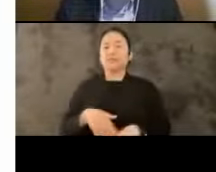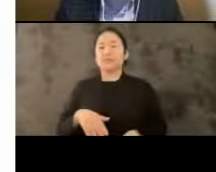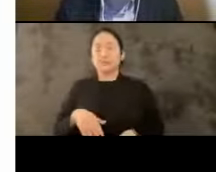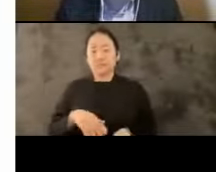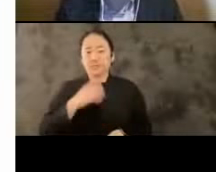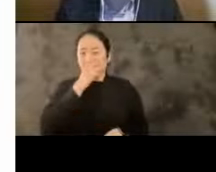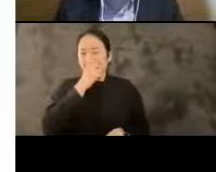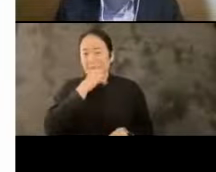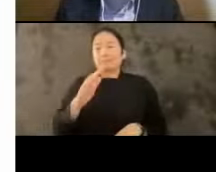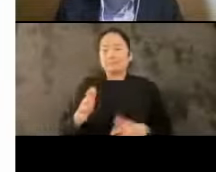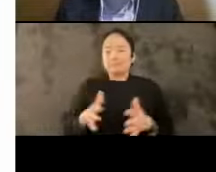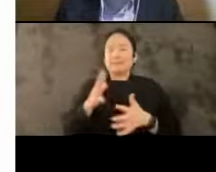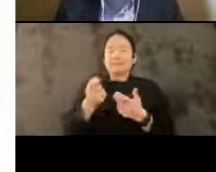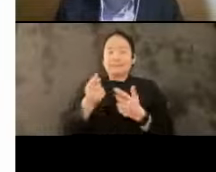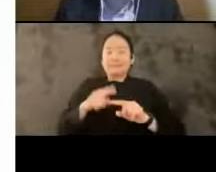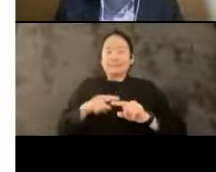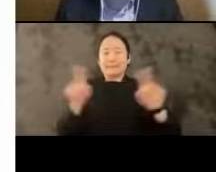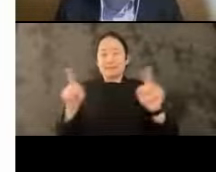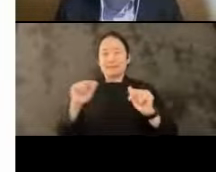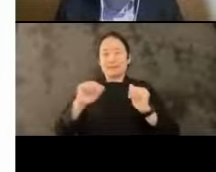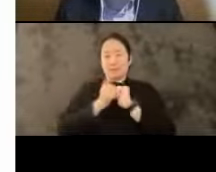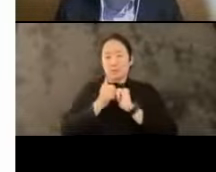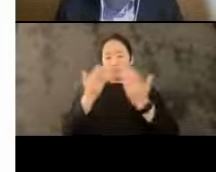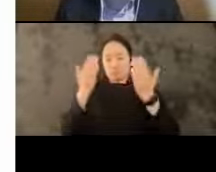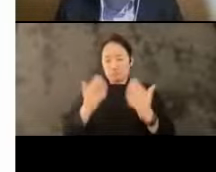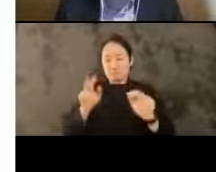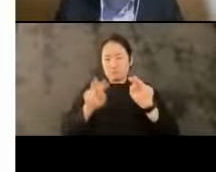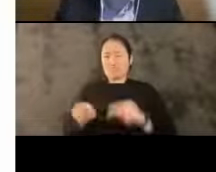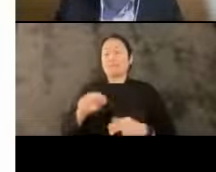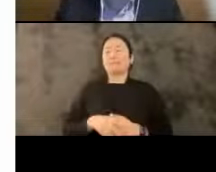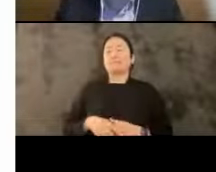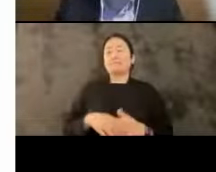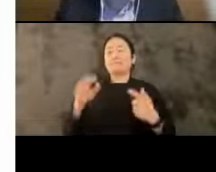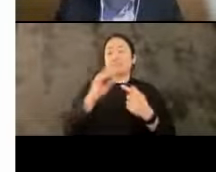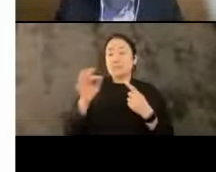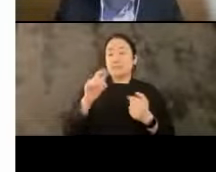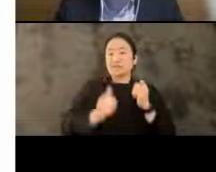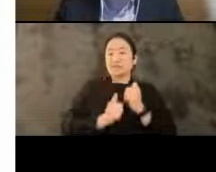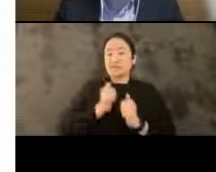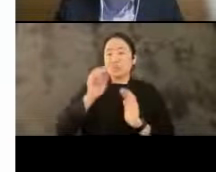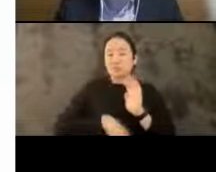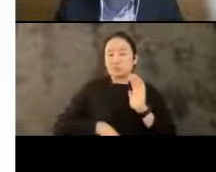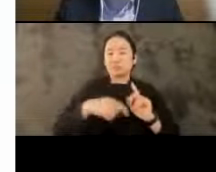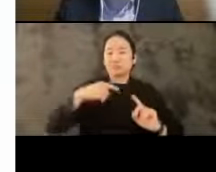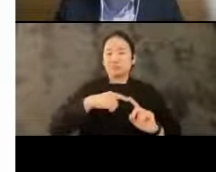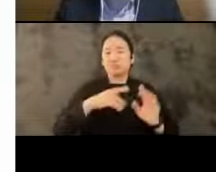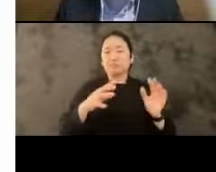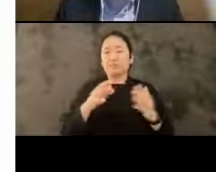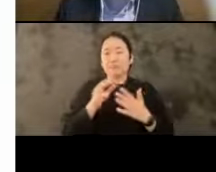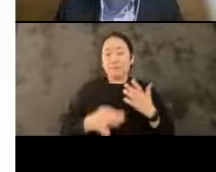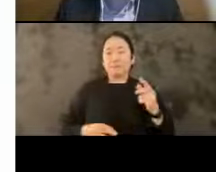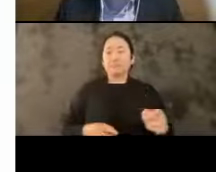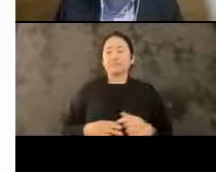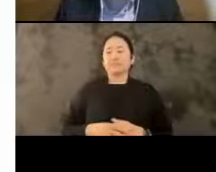it makes a little bit of a difference. So that's the option, so the lowest cost option was